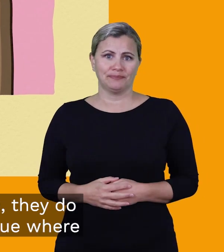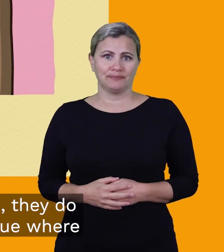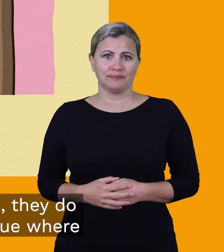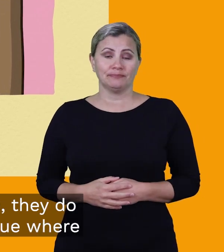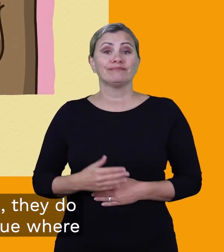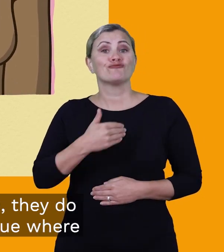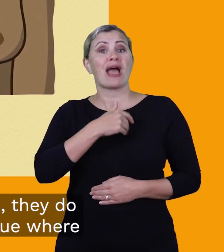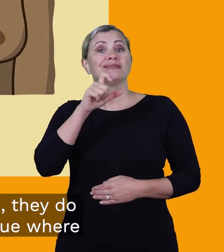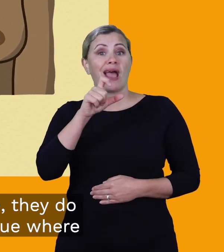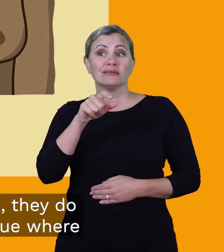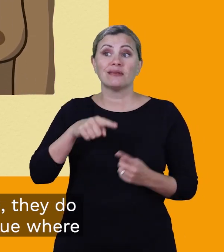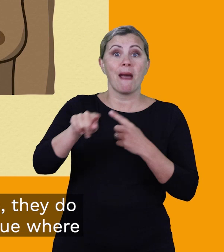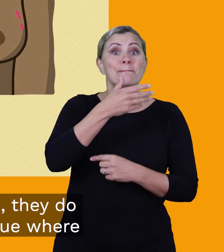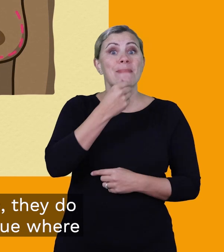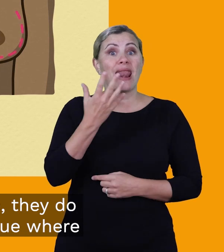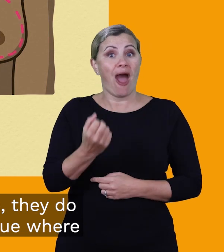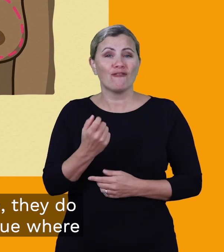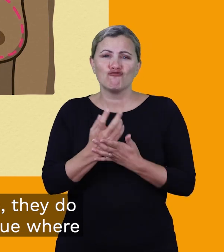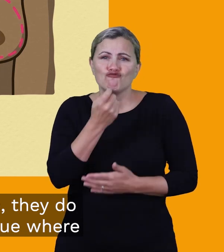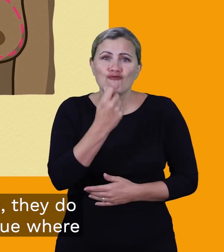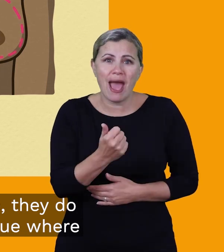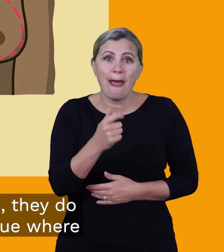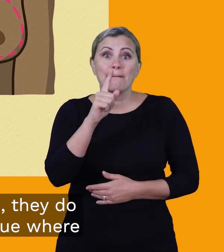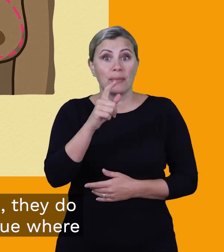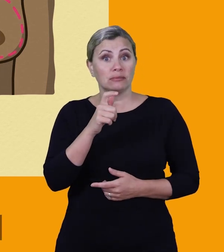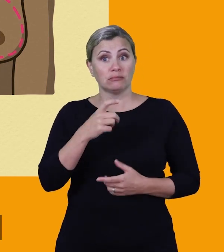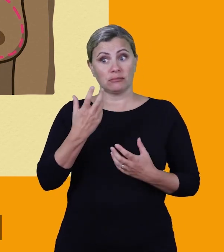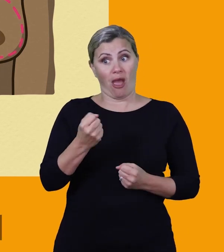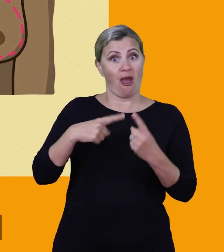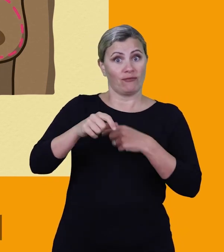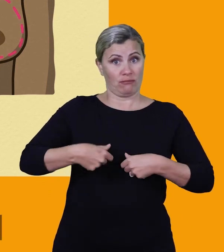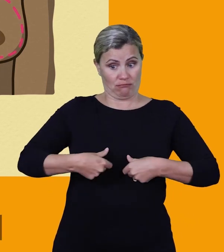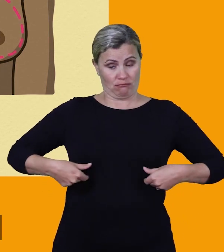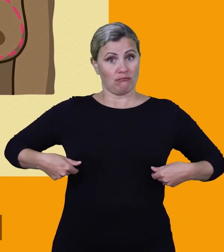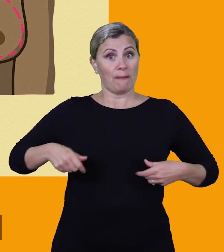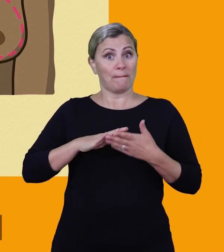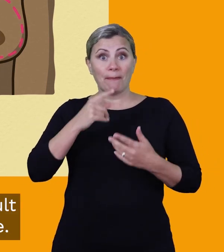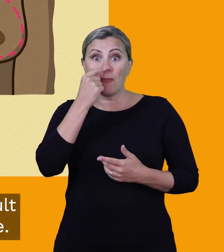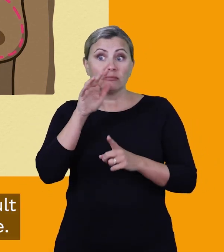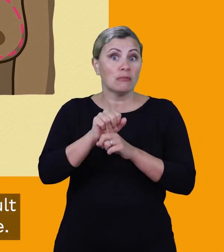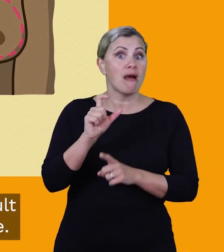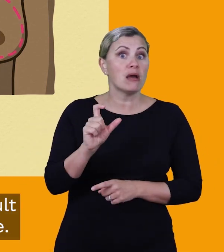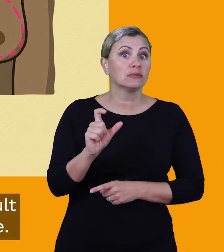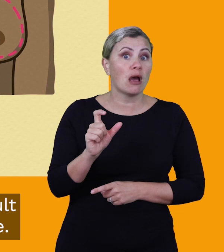While breast cancer in men is rare, they do have a small amount of breast tissue where cancer cells can develop,